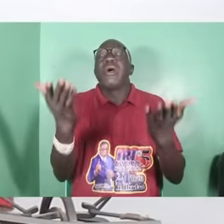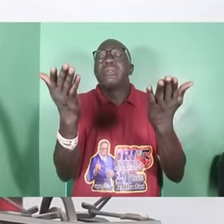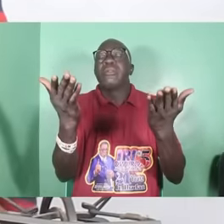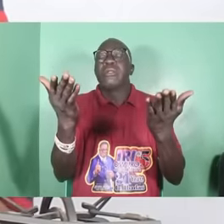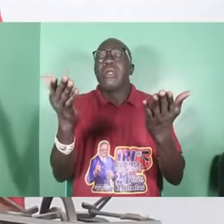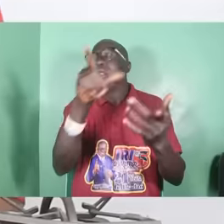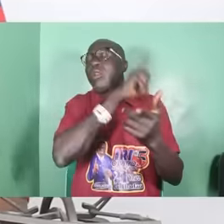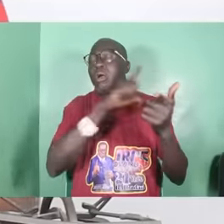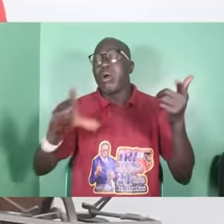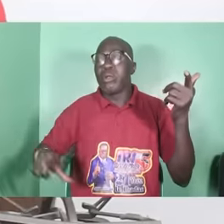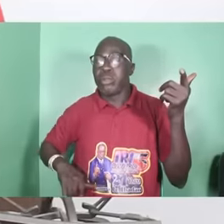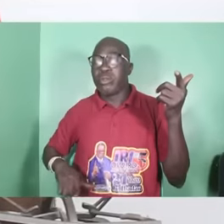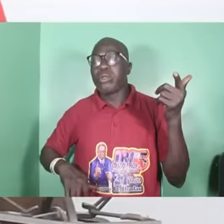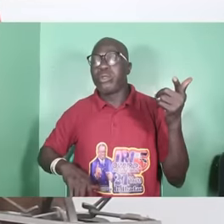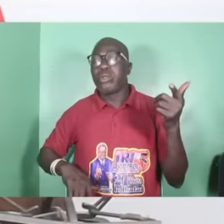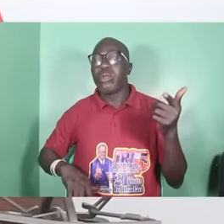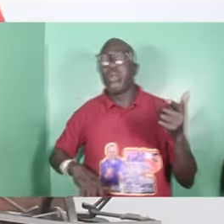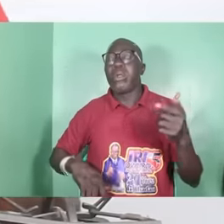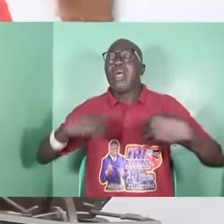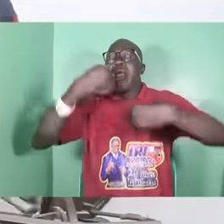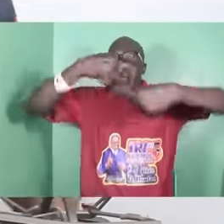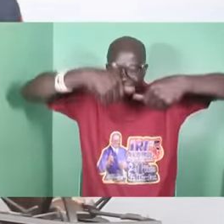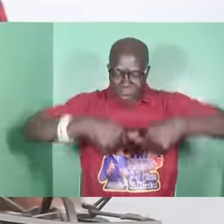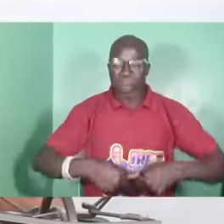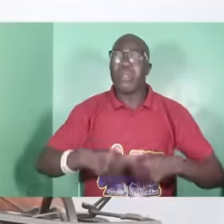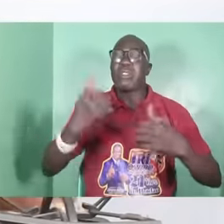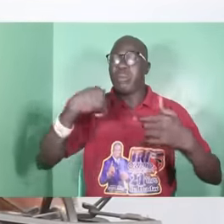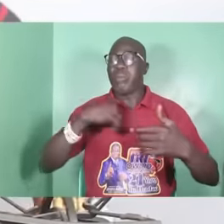yes sir oluwa da mi ni okowo ti o ki run